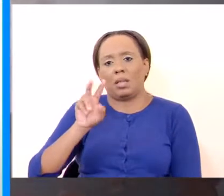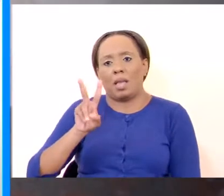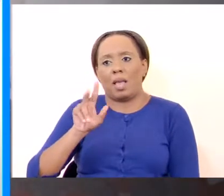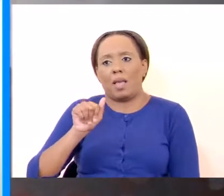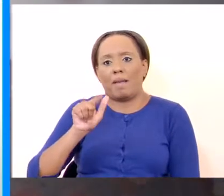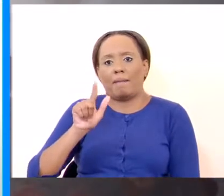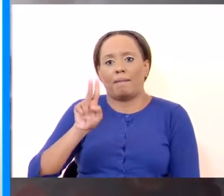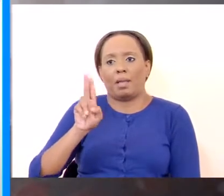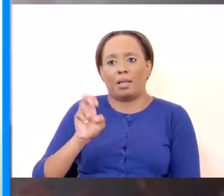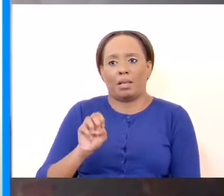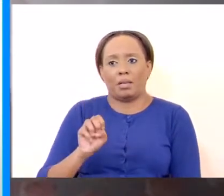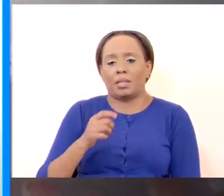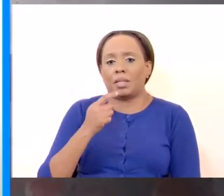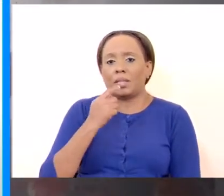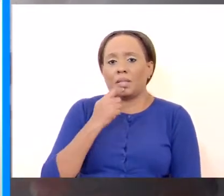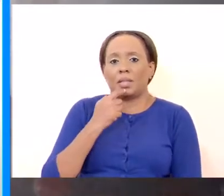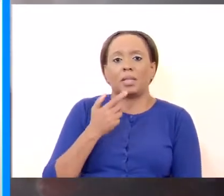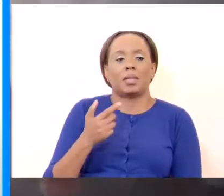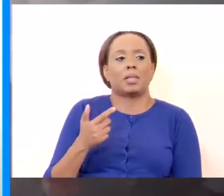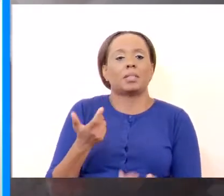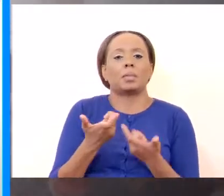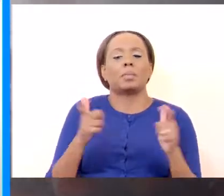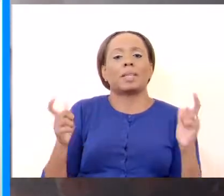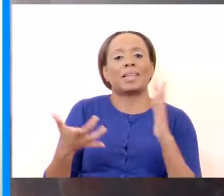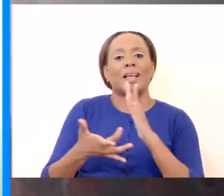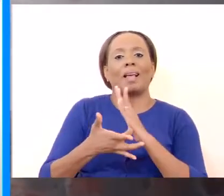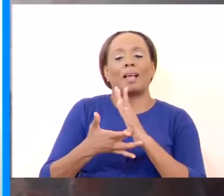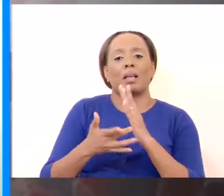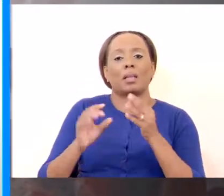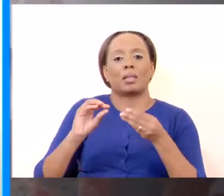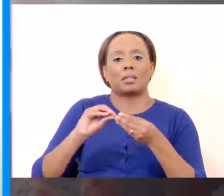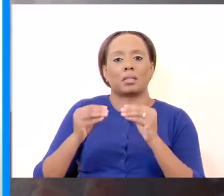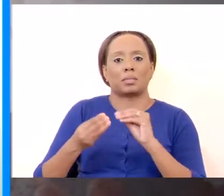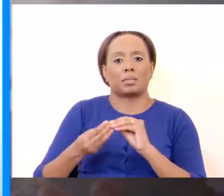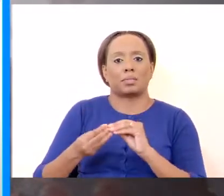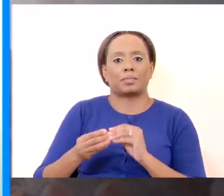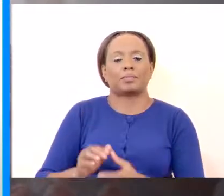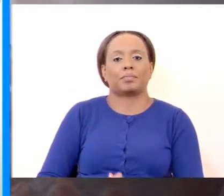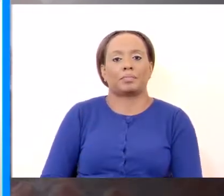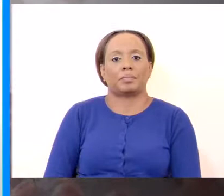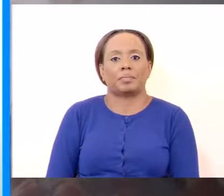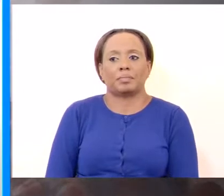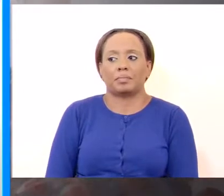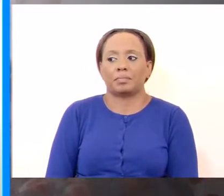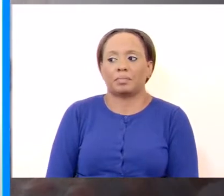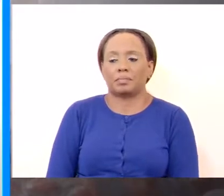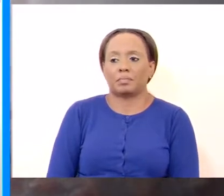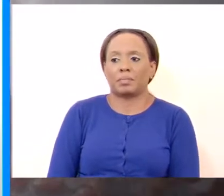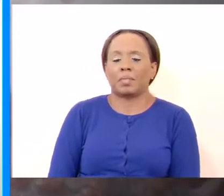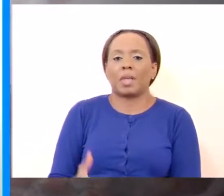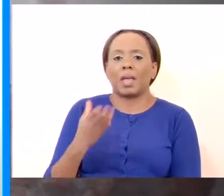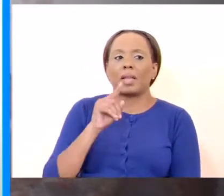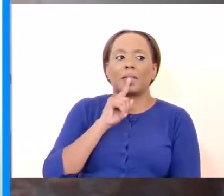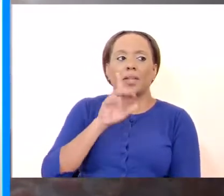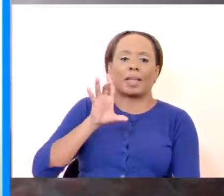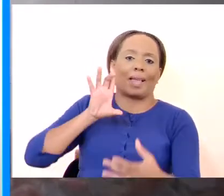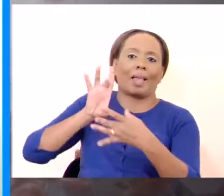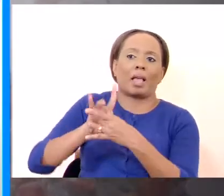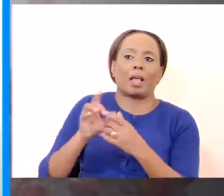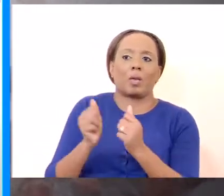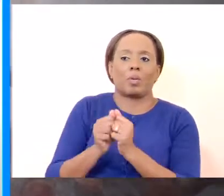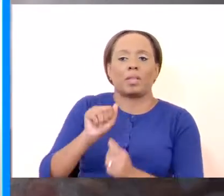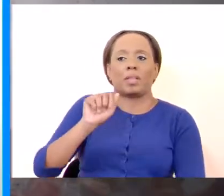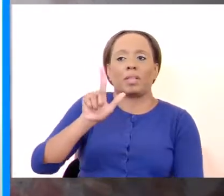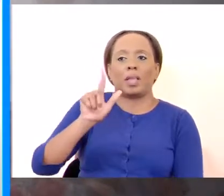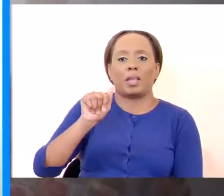is a highly technical number and it is pertinent to a lab. So I think